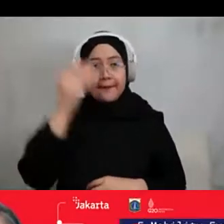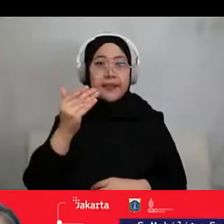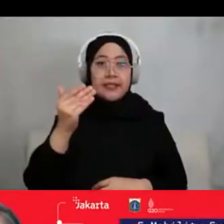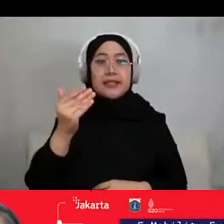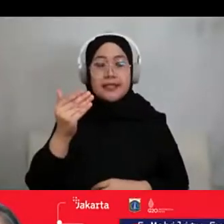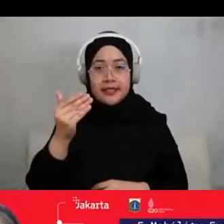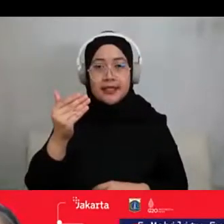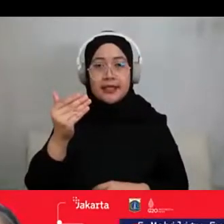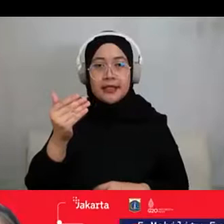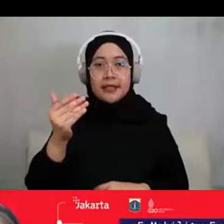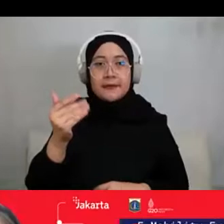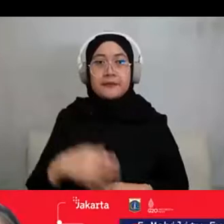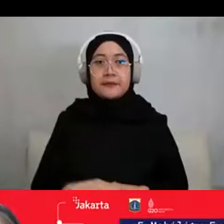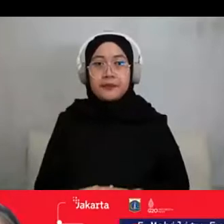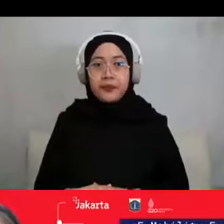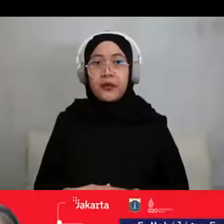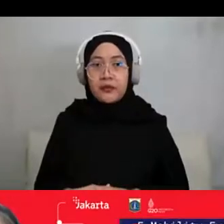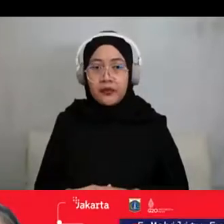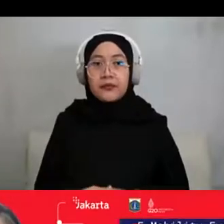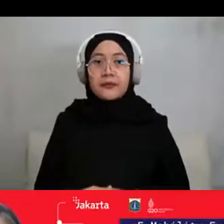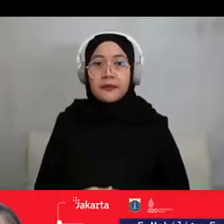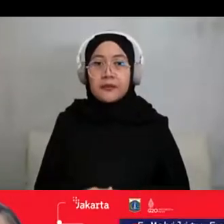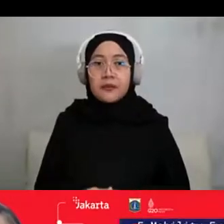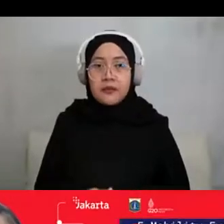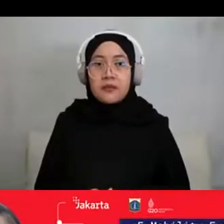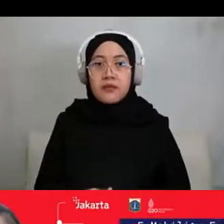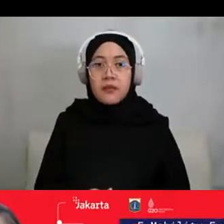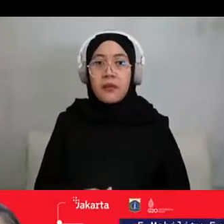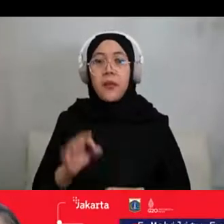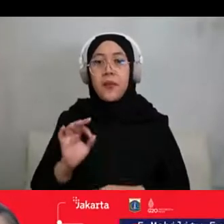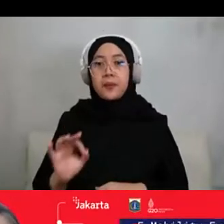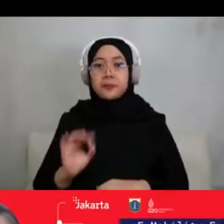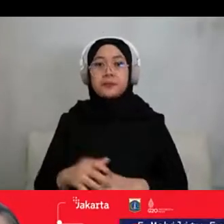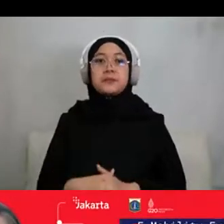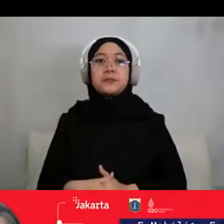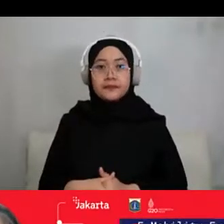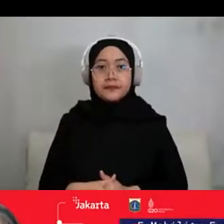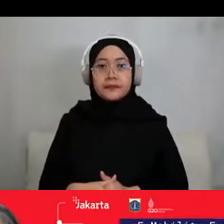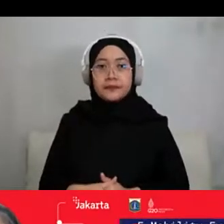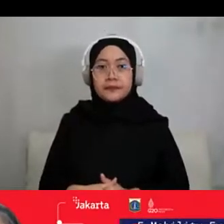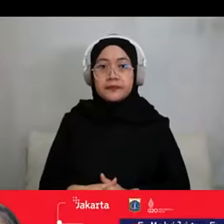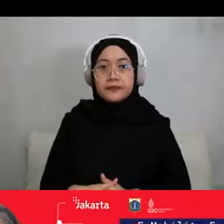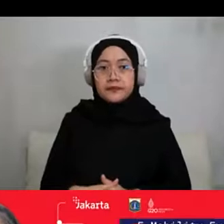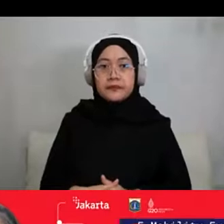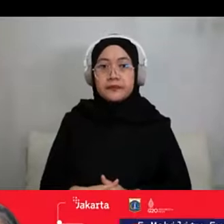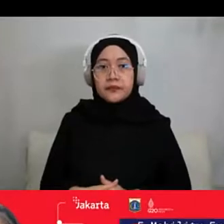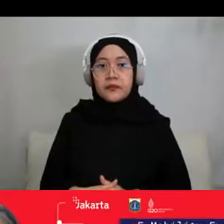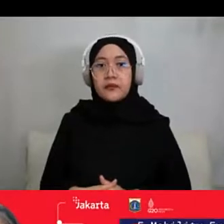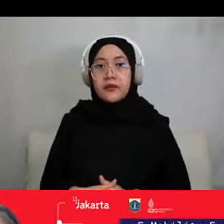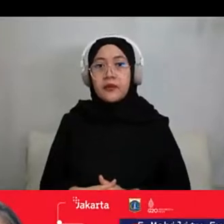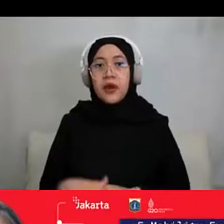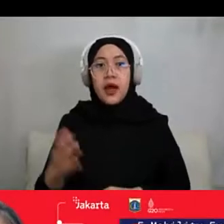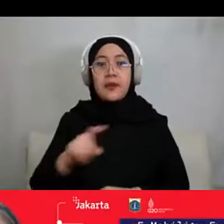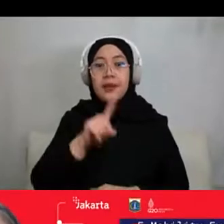feasible and more viable for the country. Okay, thank you. And there's an, just to save time, there is another question,